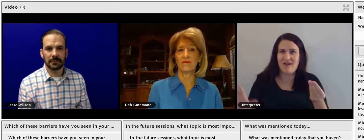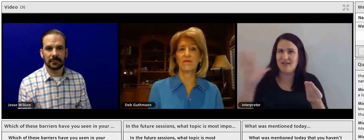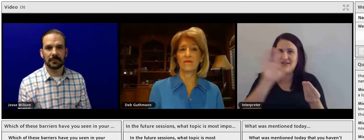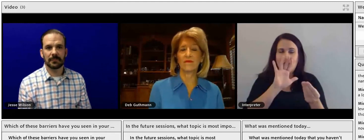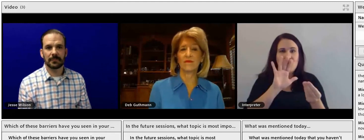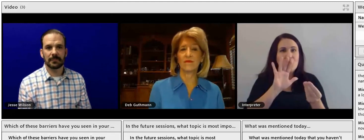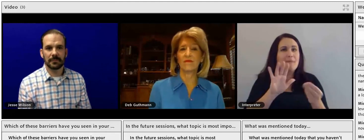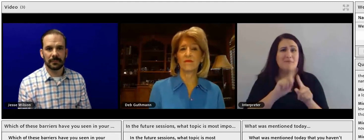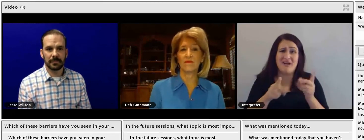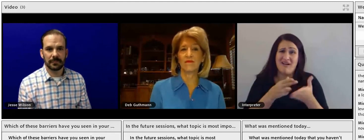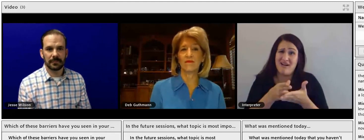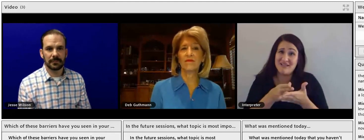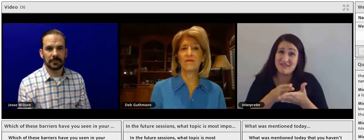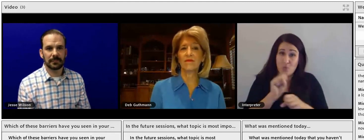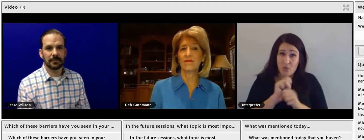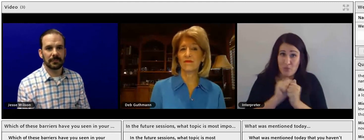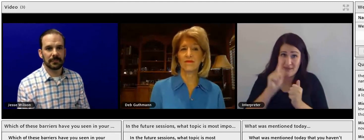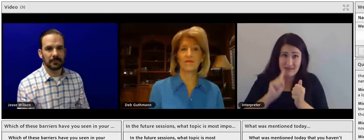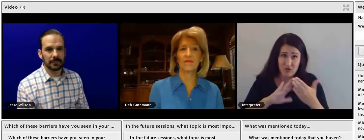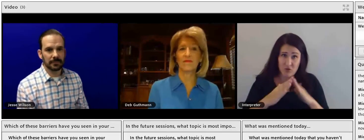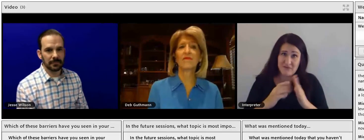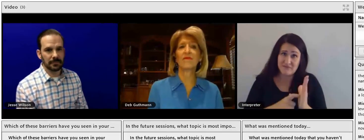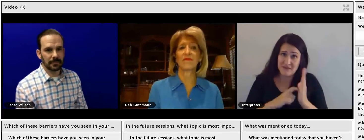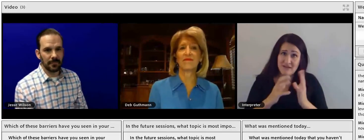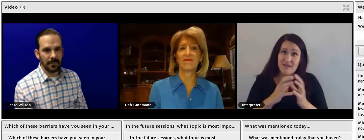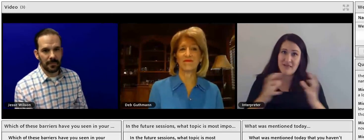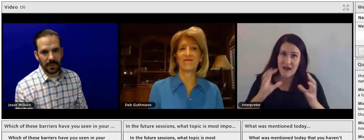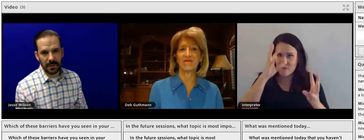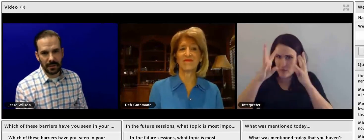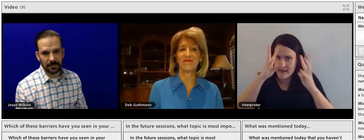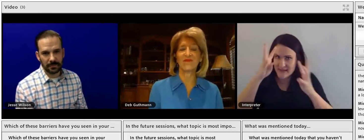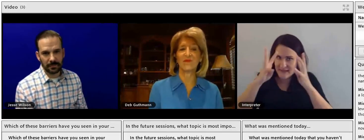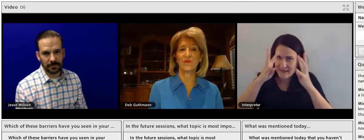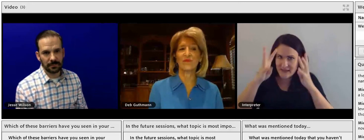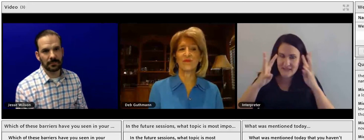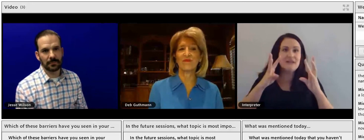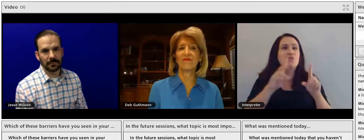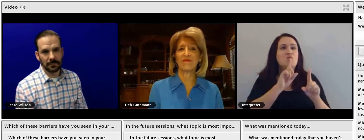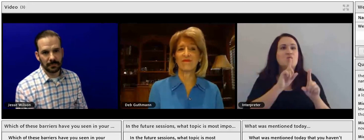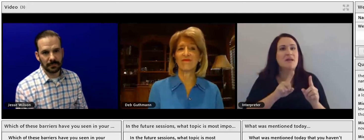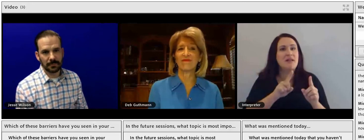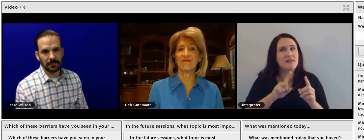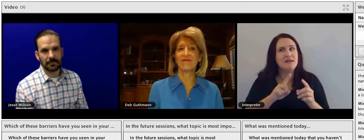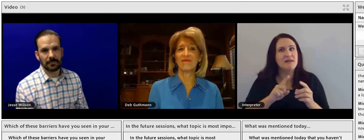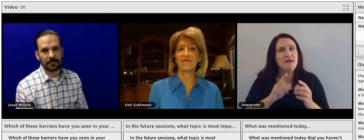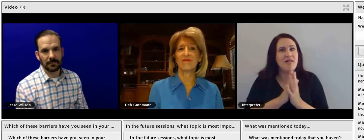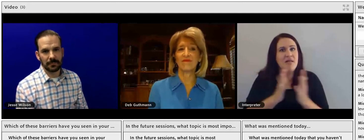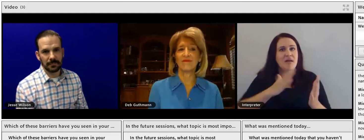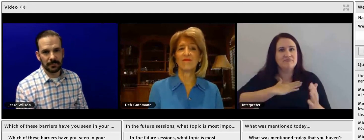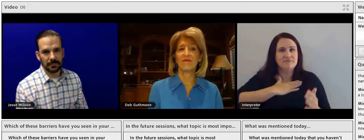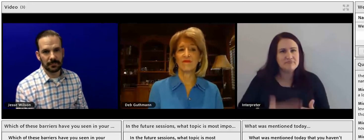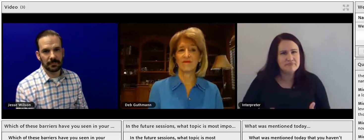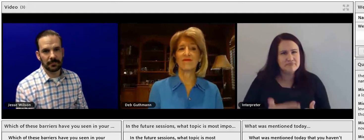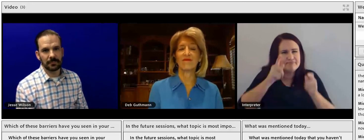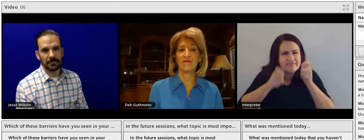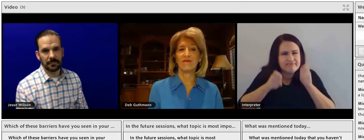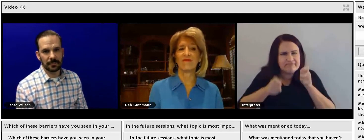but honestly, working with the deaf community takes a lot of creativity, and it takes a lot of willingness to adapt to individualized